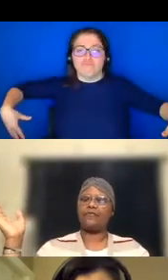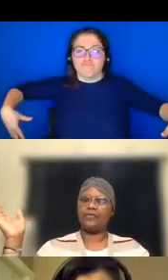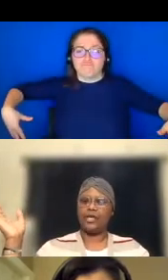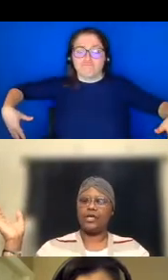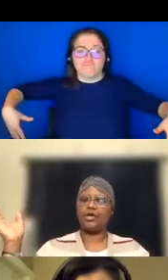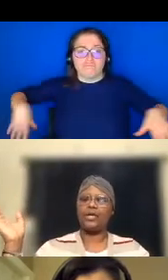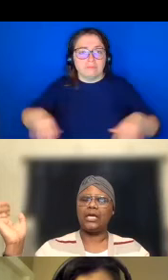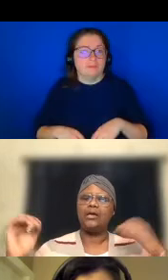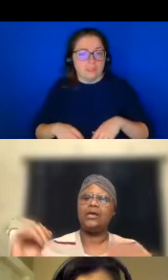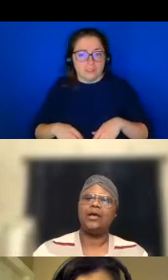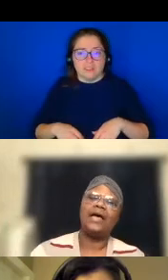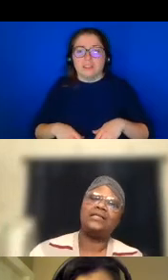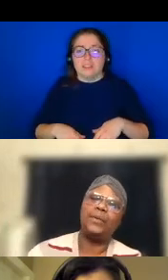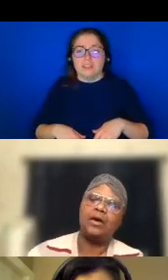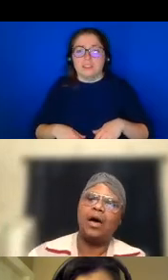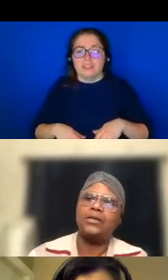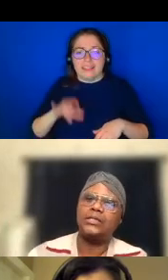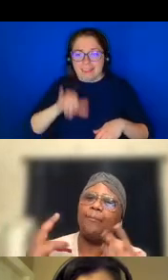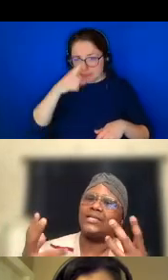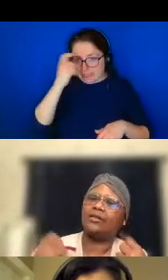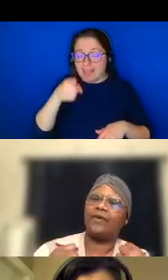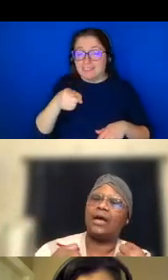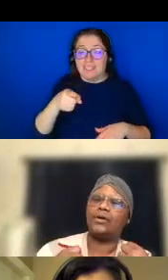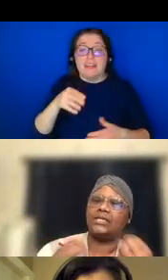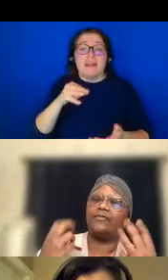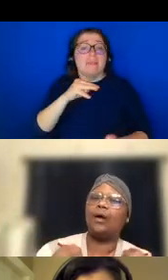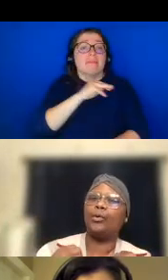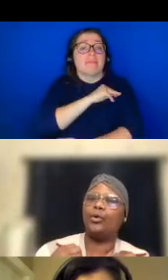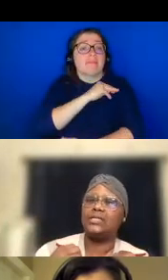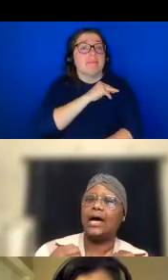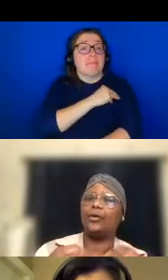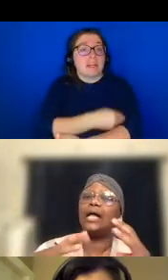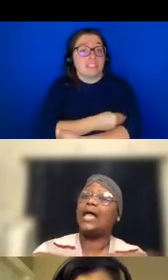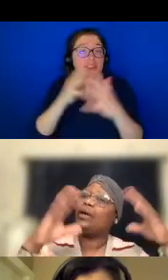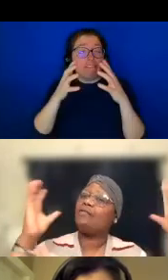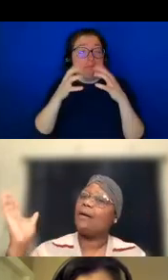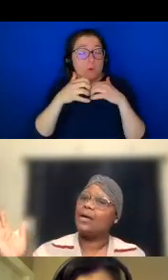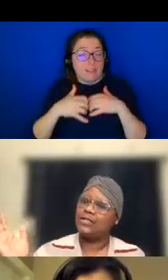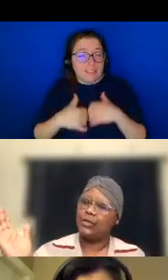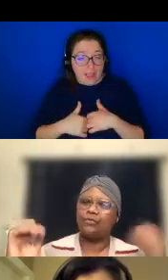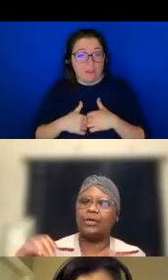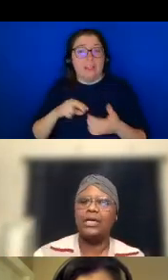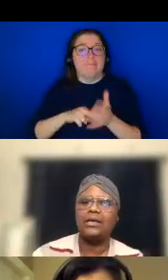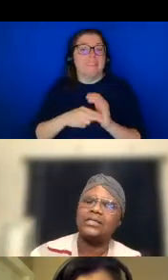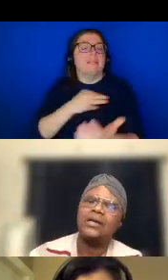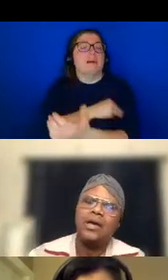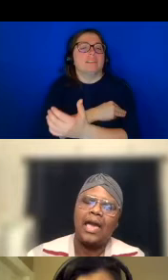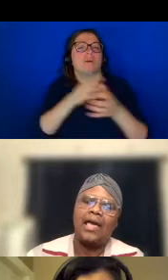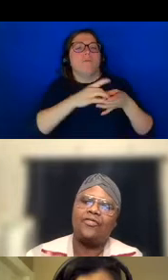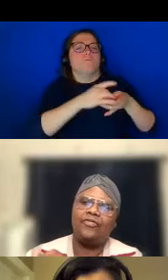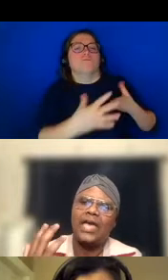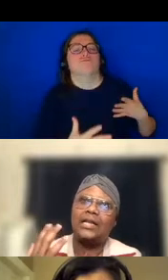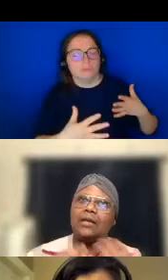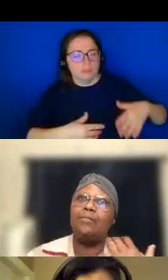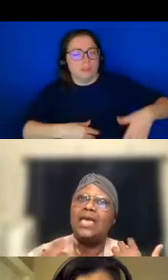of the gurney. That's because the muscle fibers have now broken down, allowing that muscle to release.